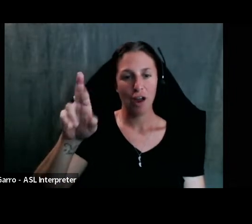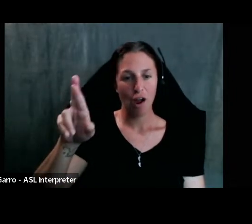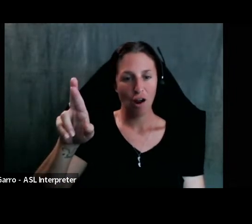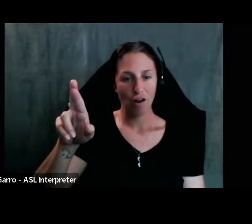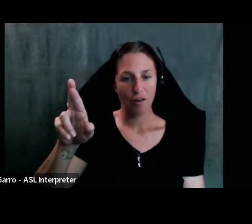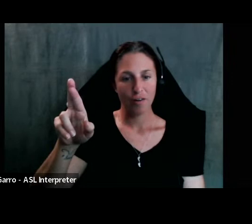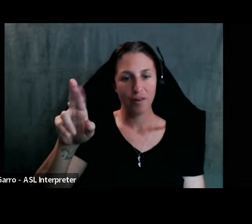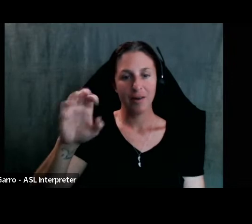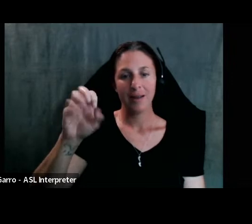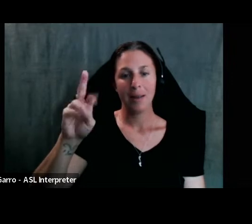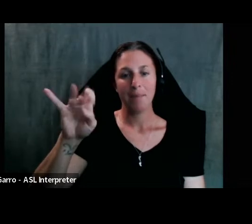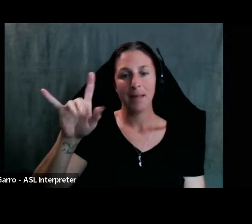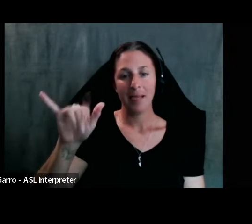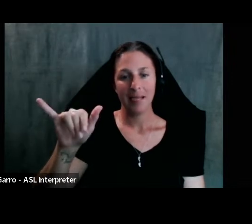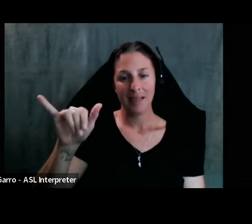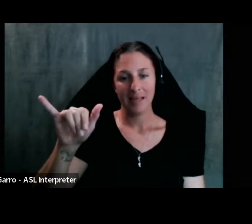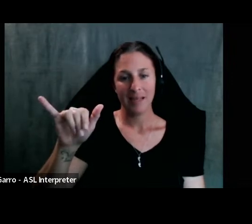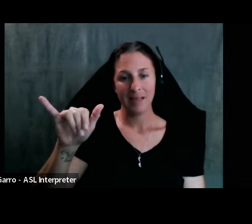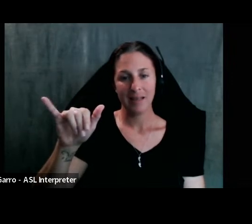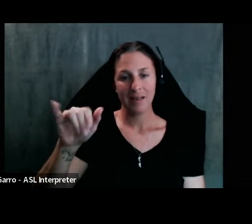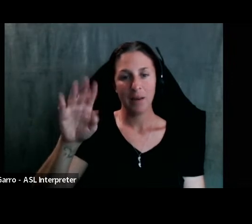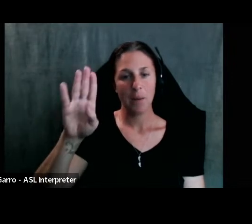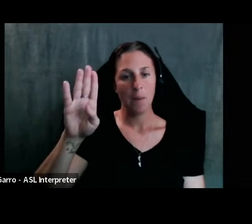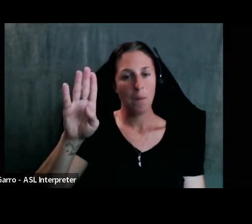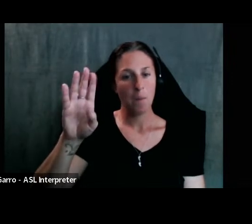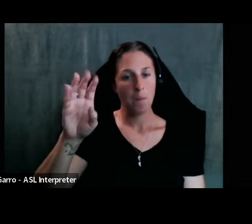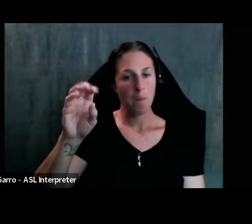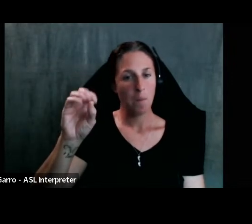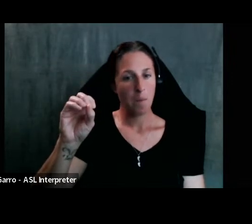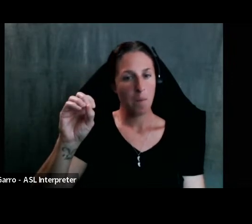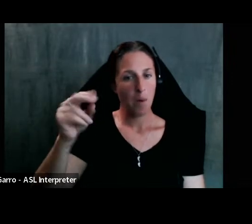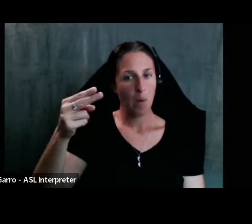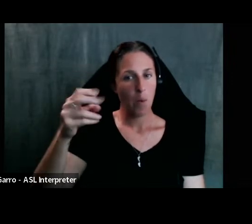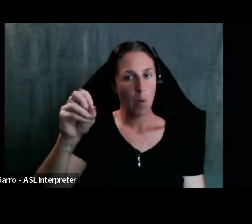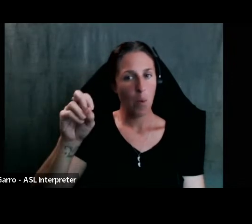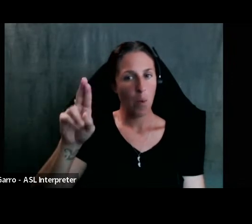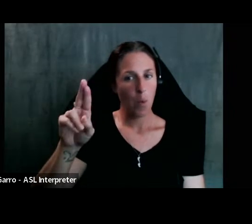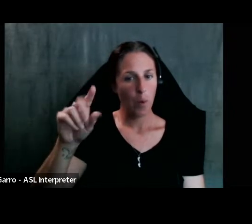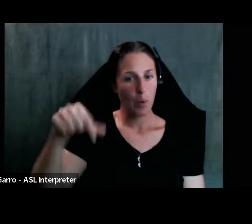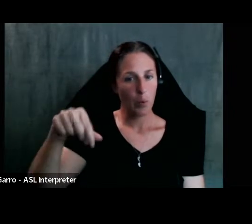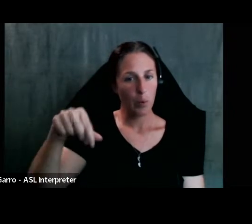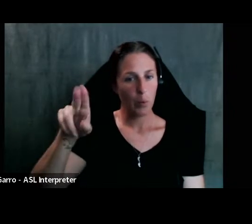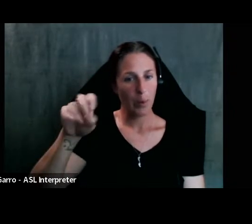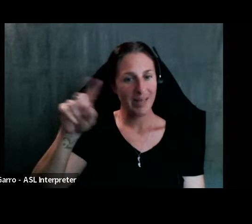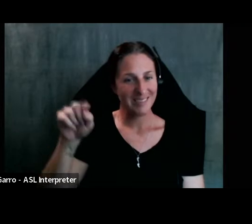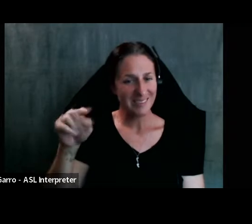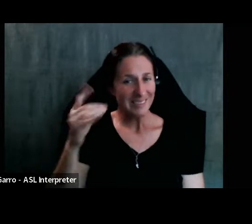Okay, Emily Bohorquez. Did I say that right? Yeah.